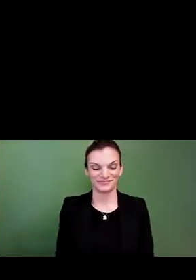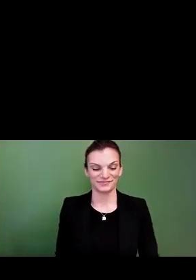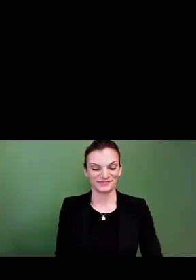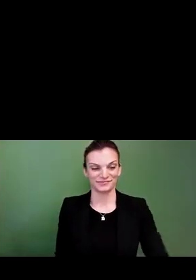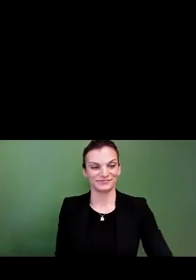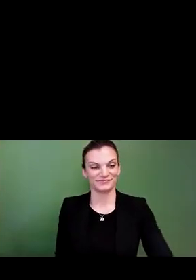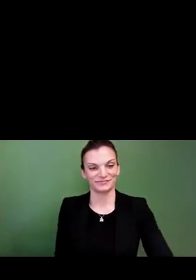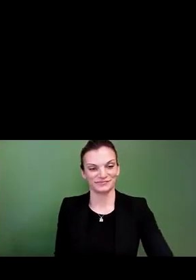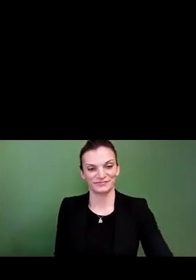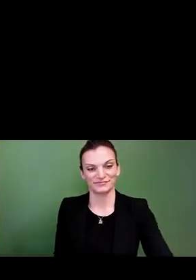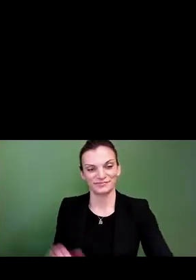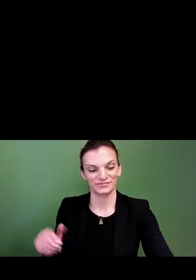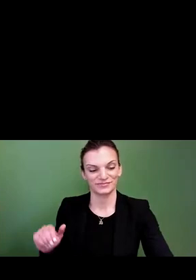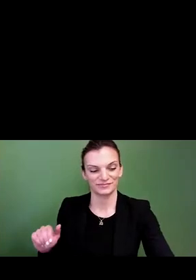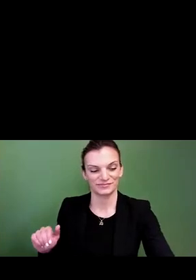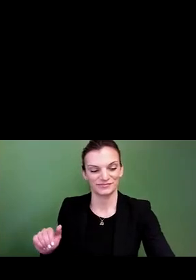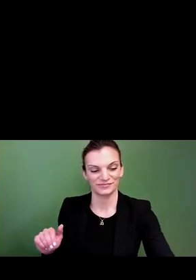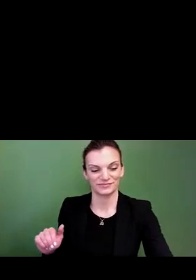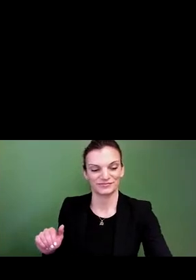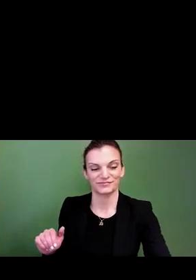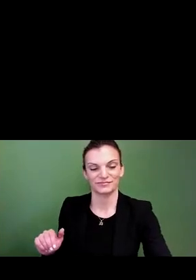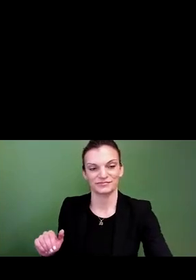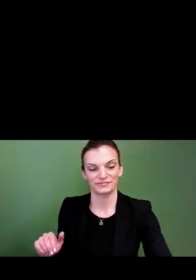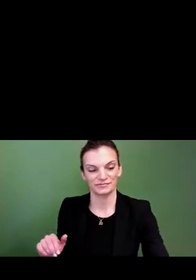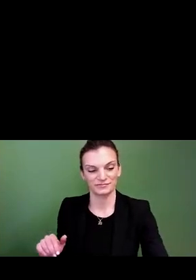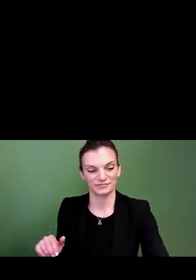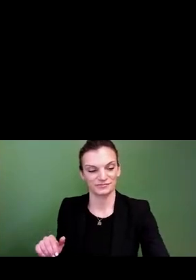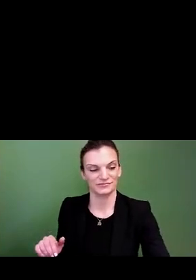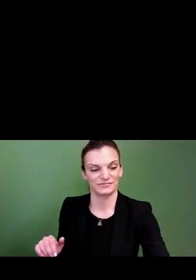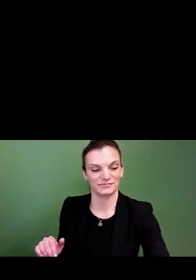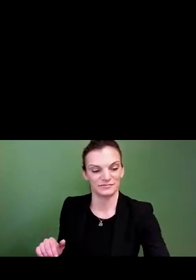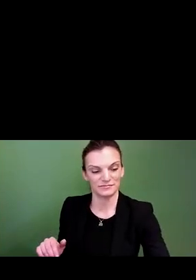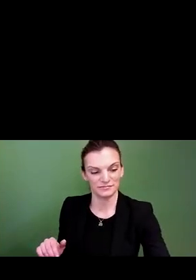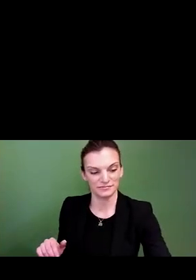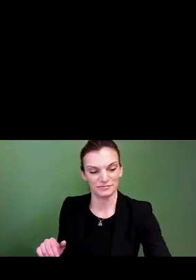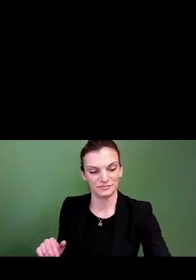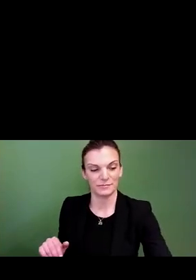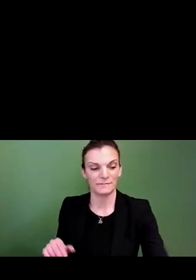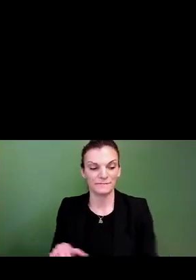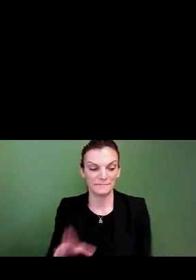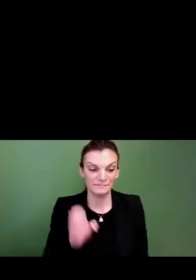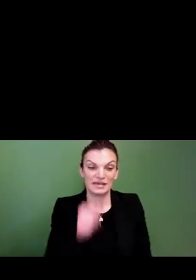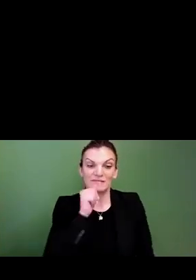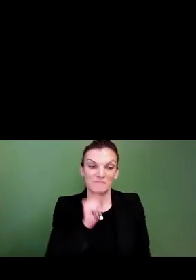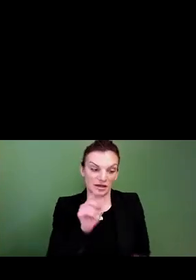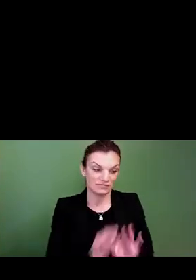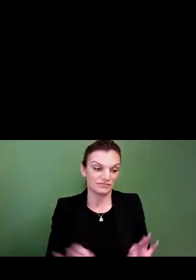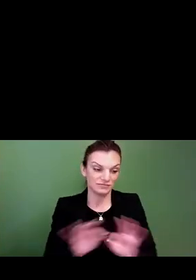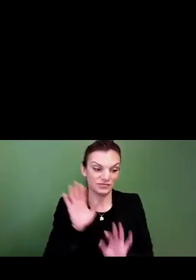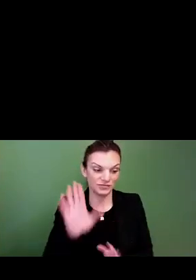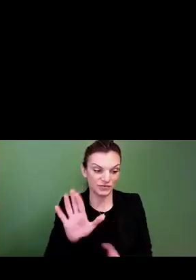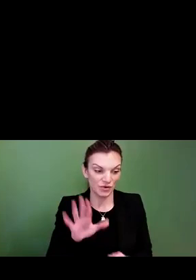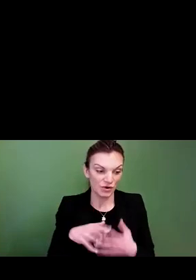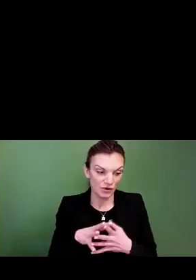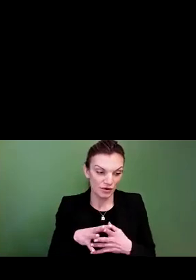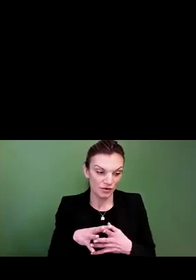All right, number 10, pack your patience. Finally, as work points out, the hybrid work environment is new